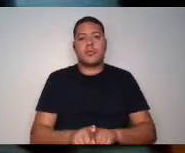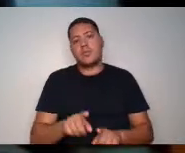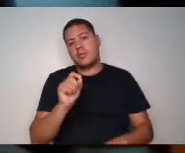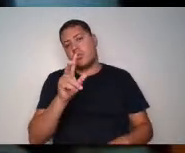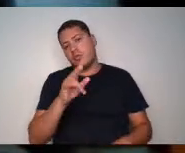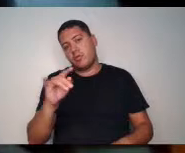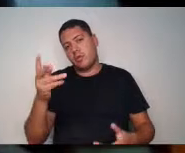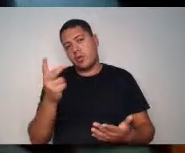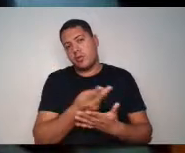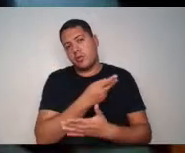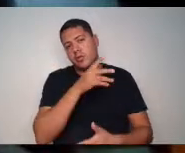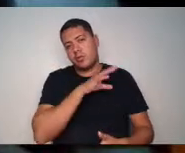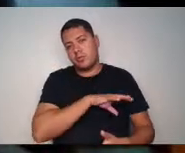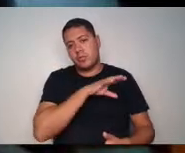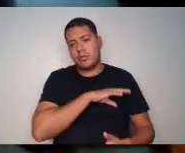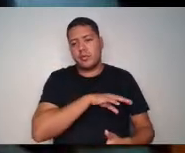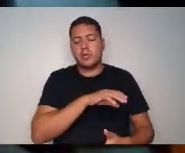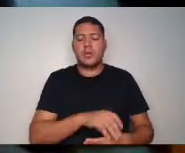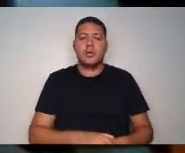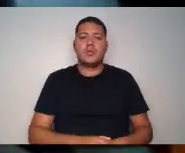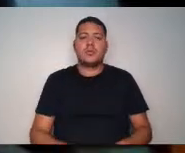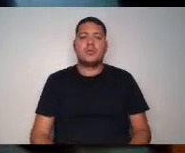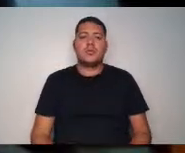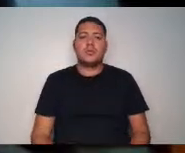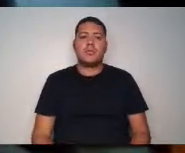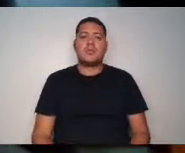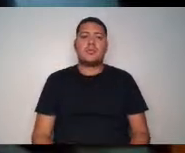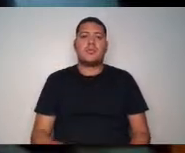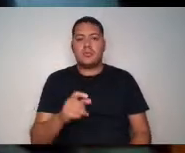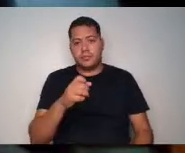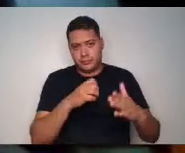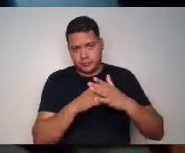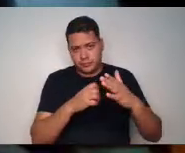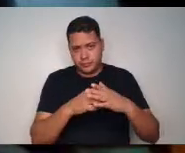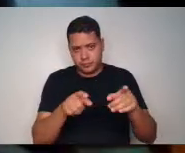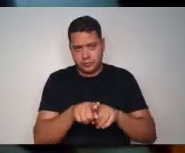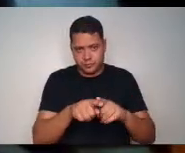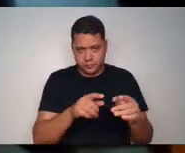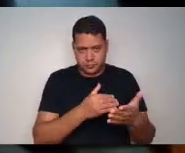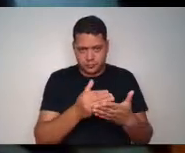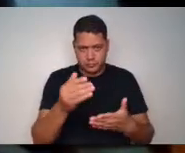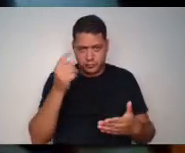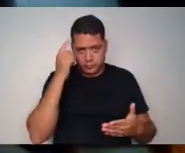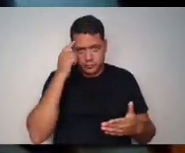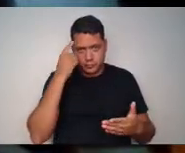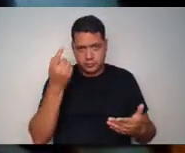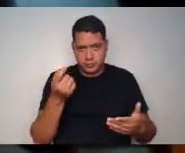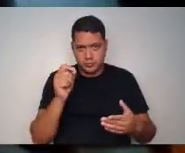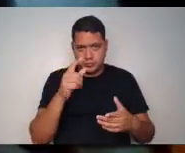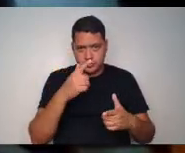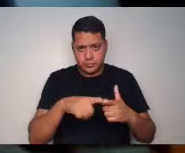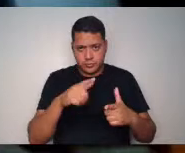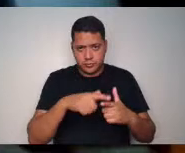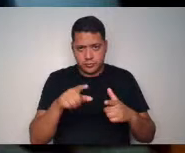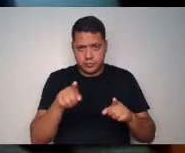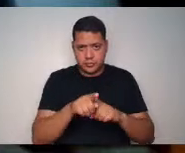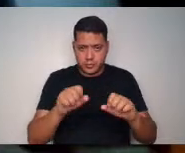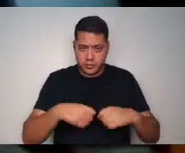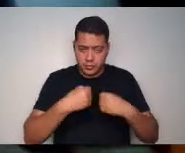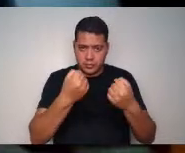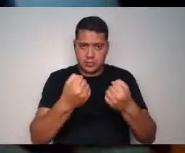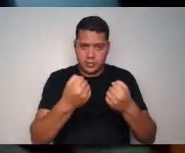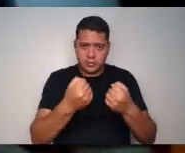know, and so that these companies will also have to start thinking about the consequences.